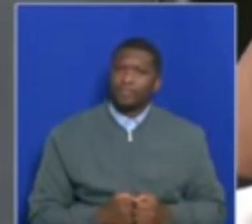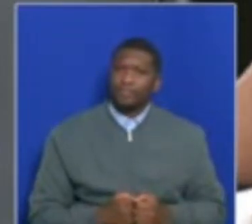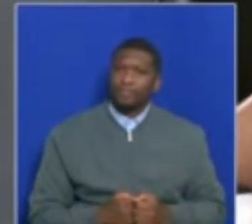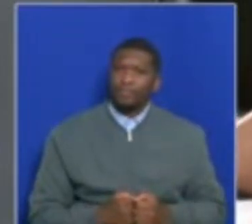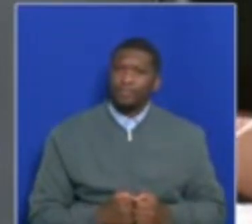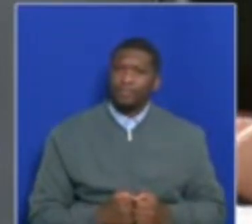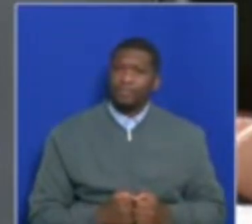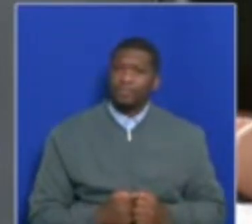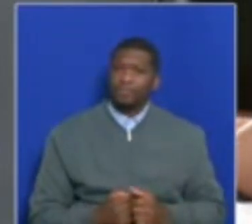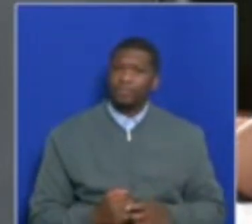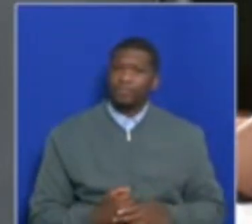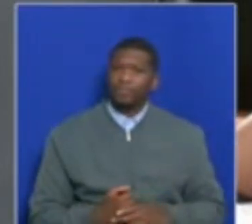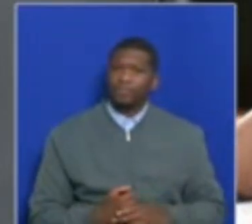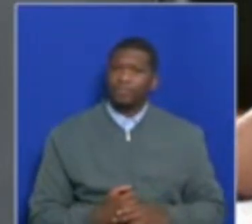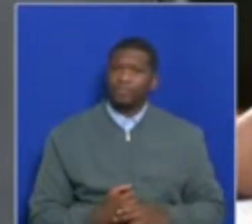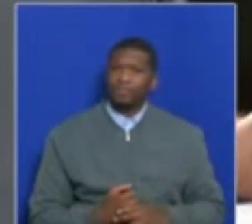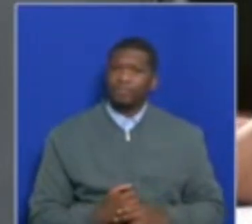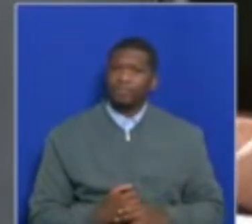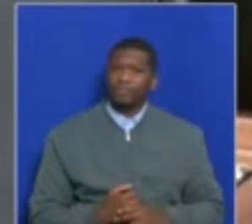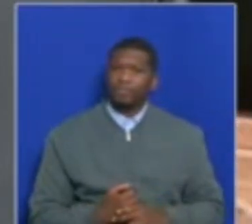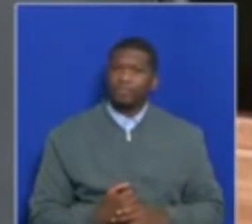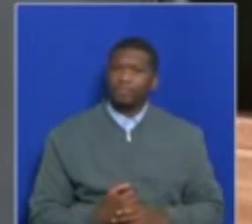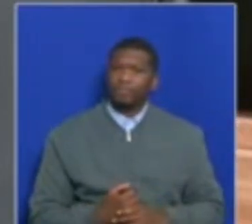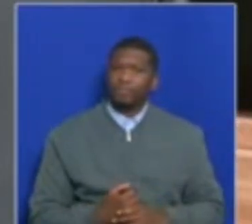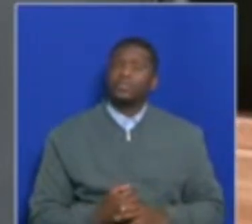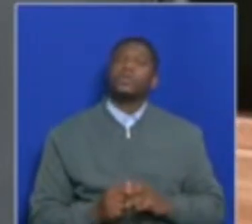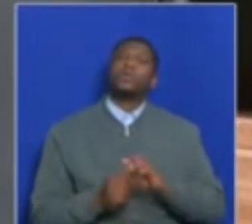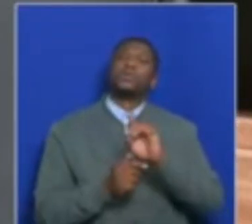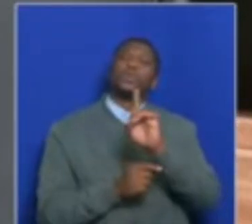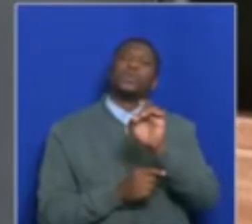What degree of information would be required